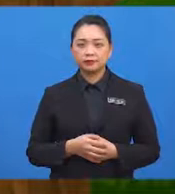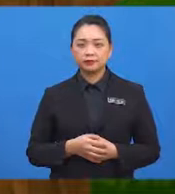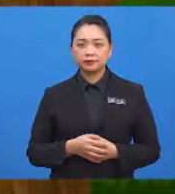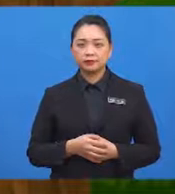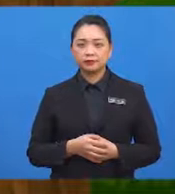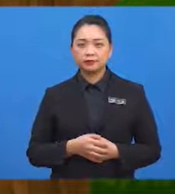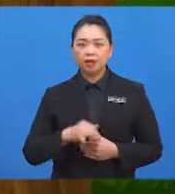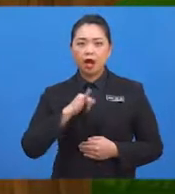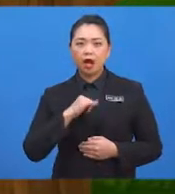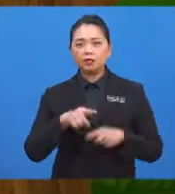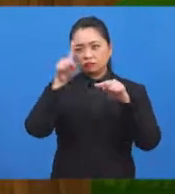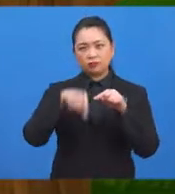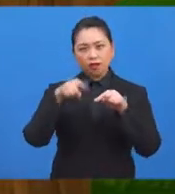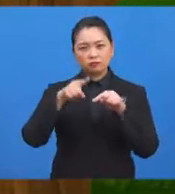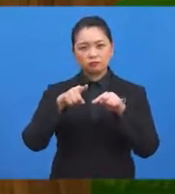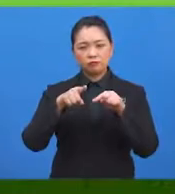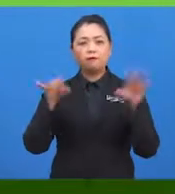Yeah, I can't fly.